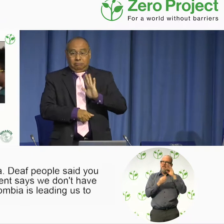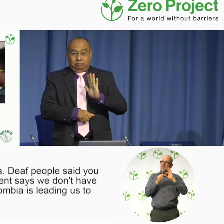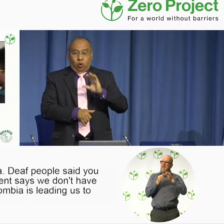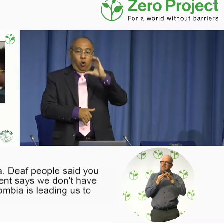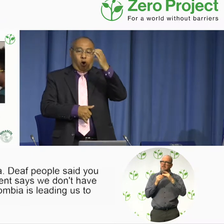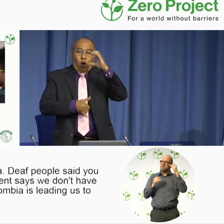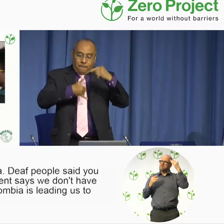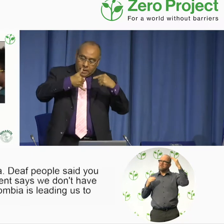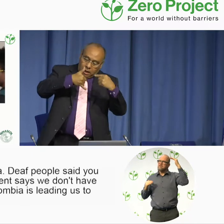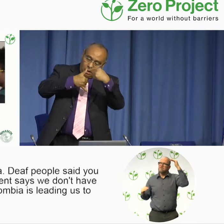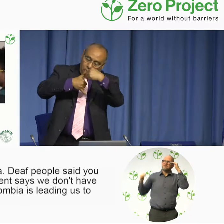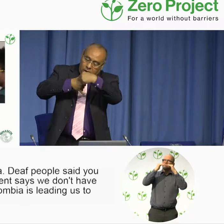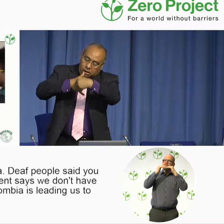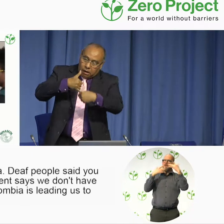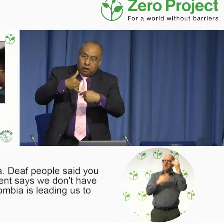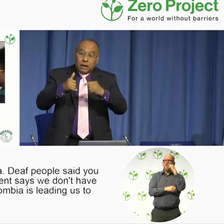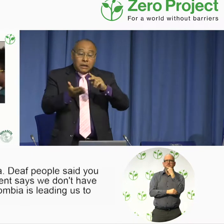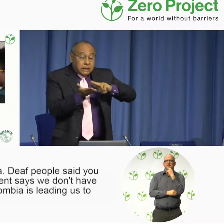the telework model,